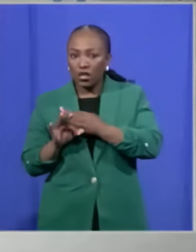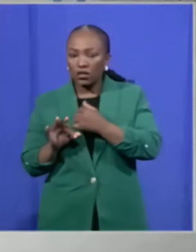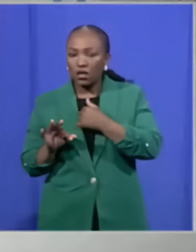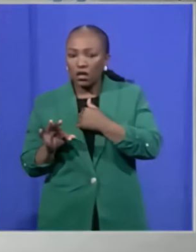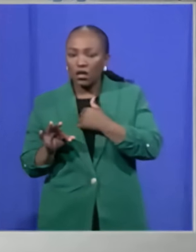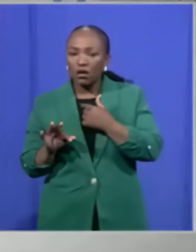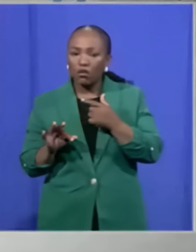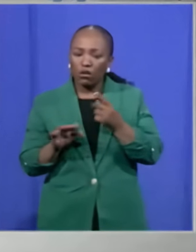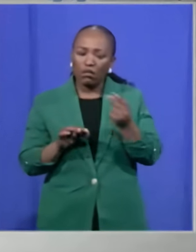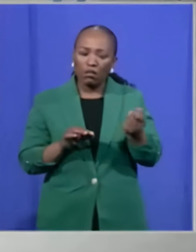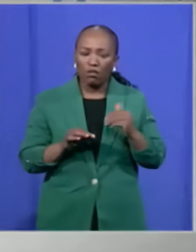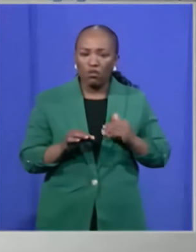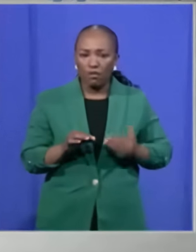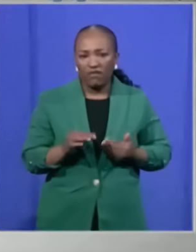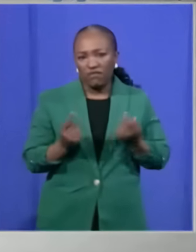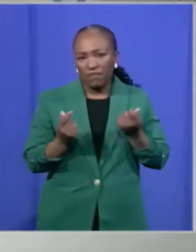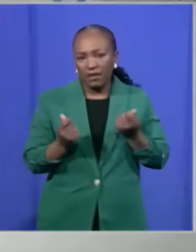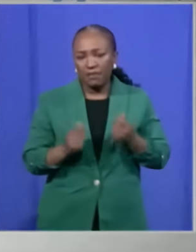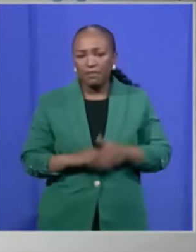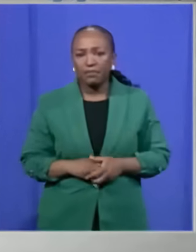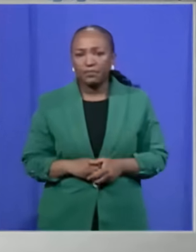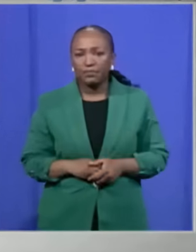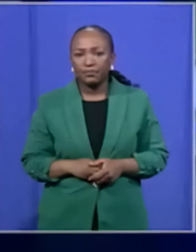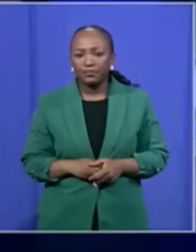tshebediso ya ditjhelete.